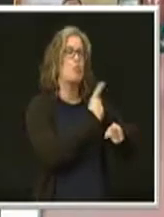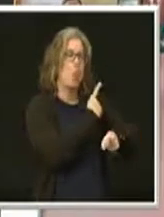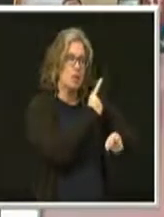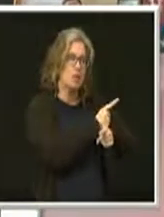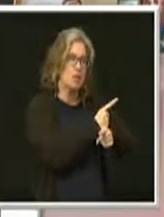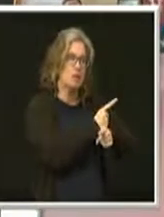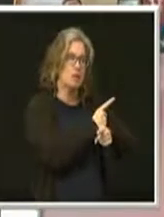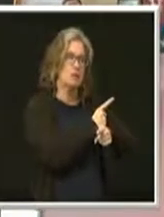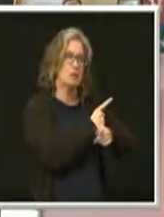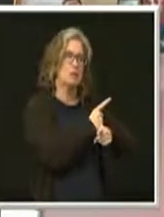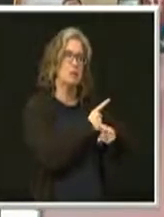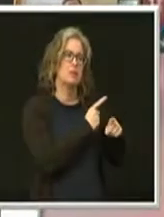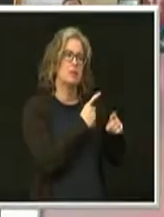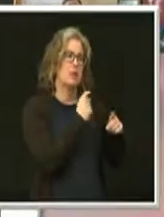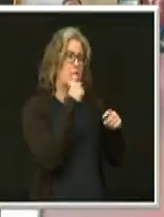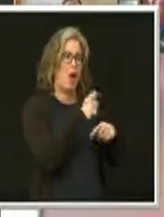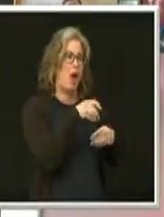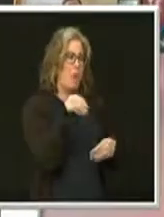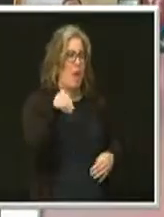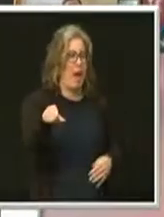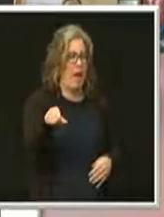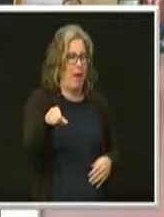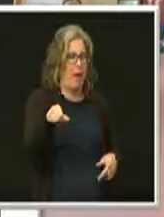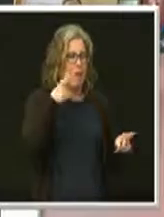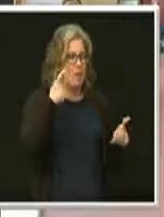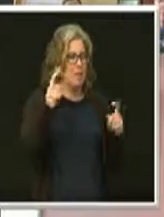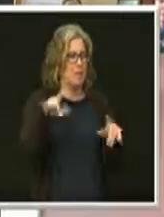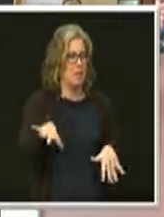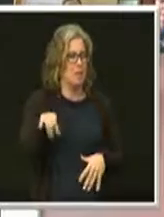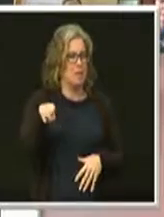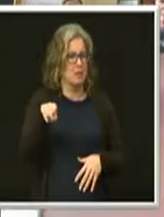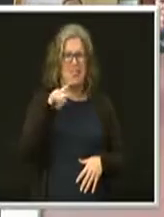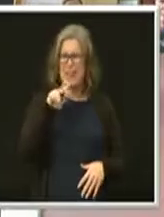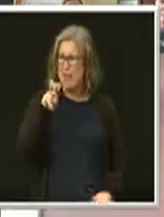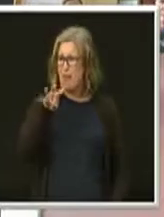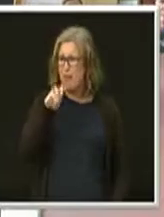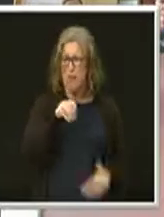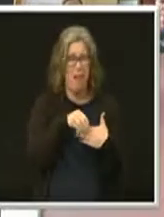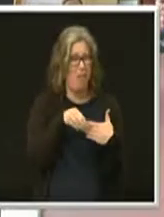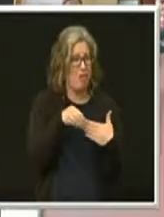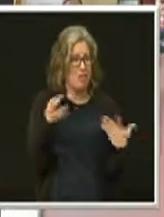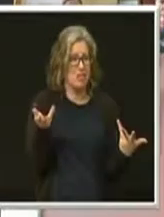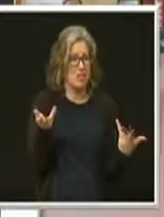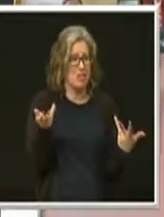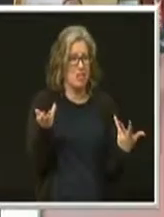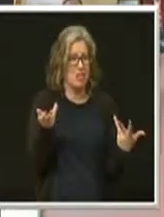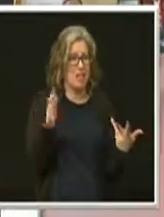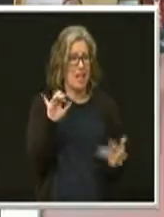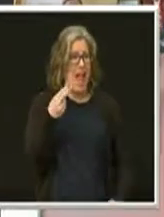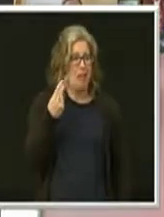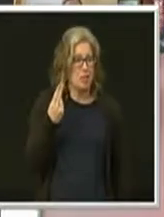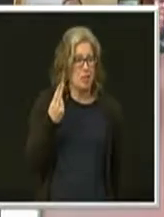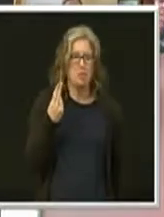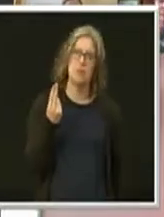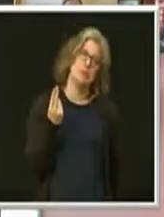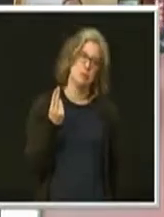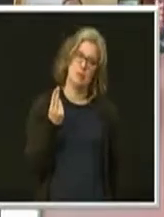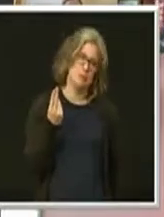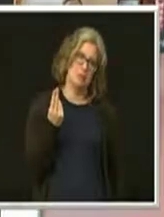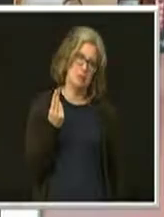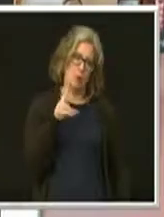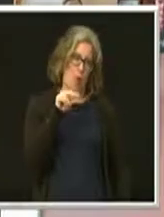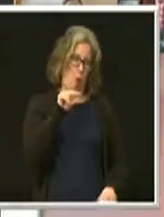properly and that you're not paying. Heard one of these test sites is like $240 cash. That's not